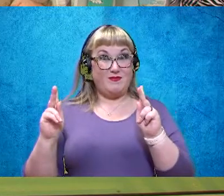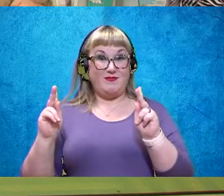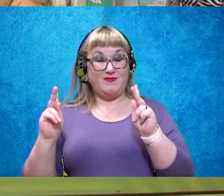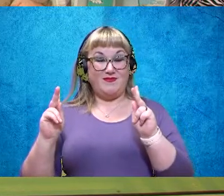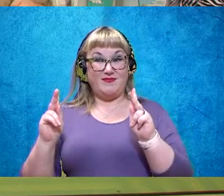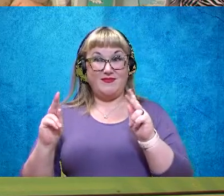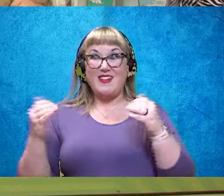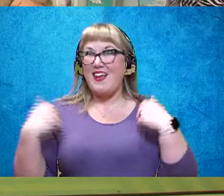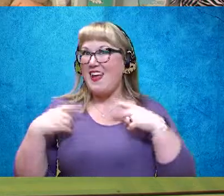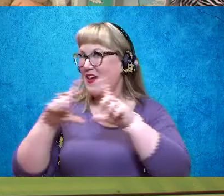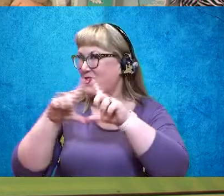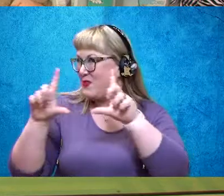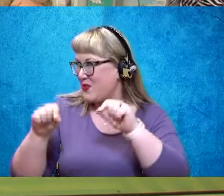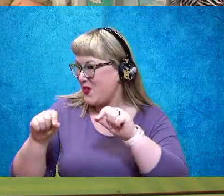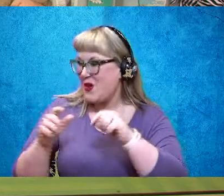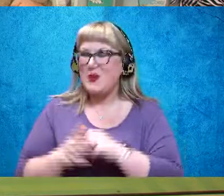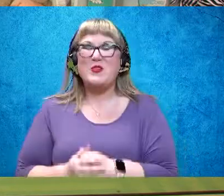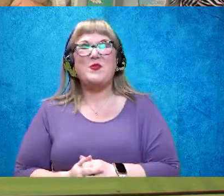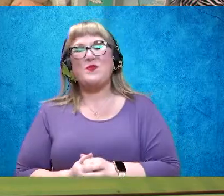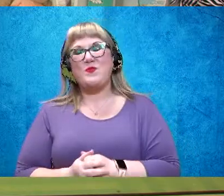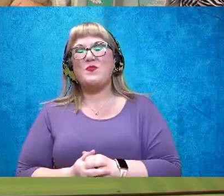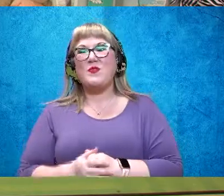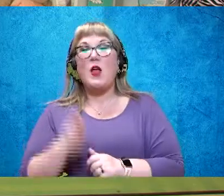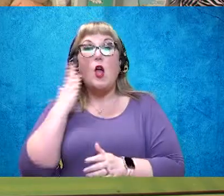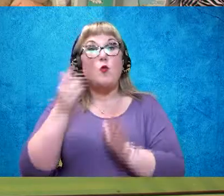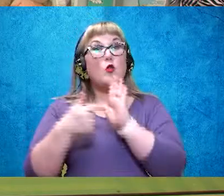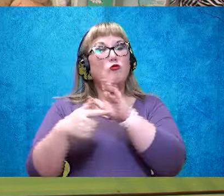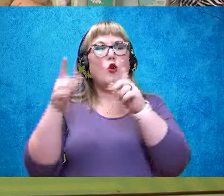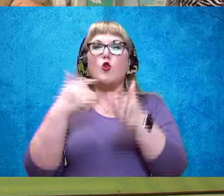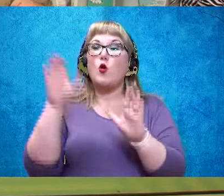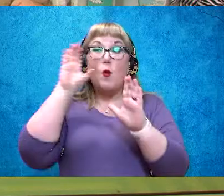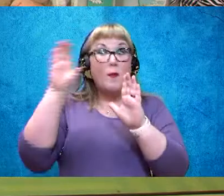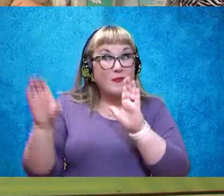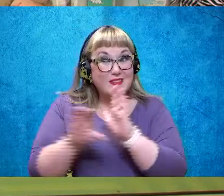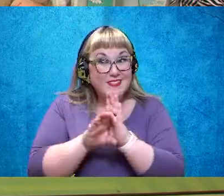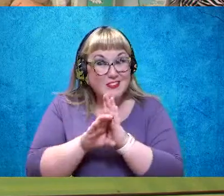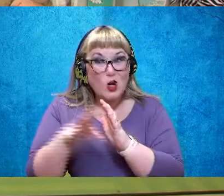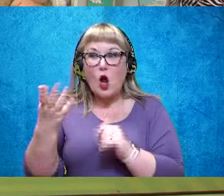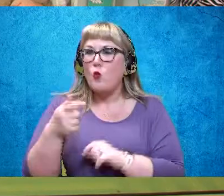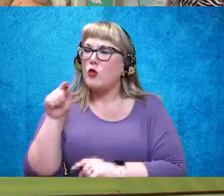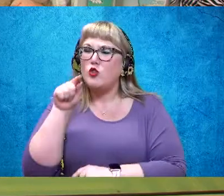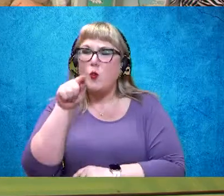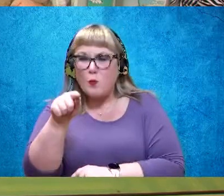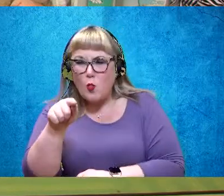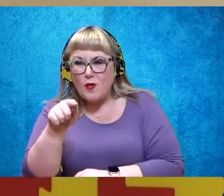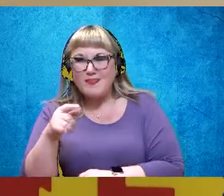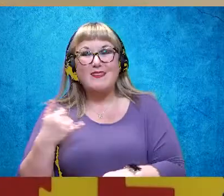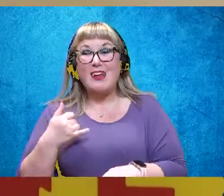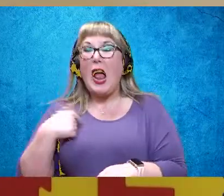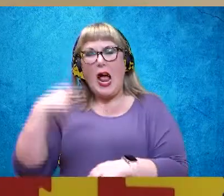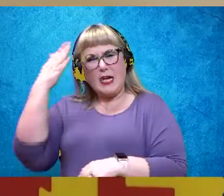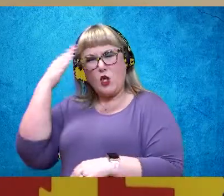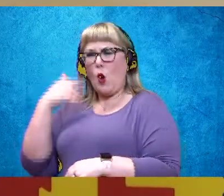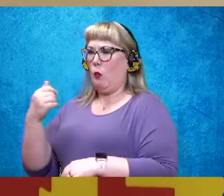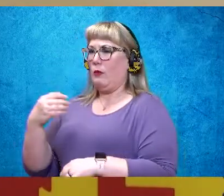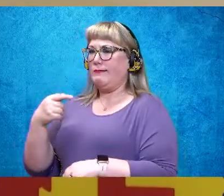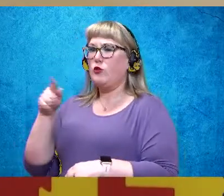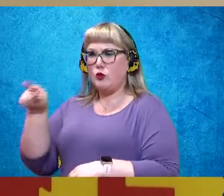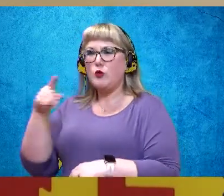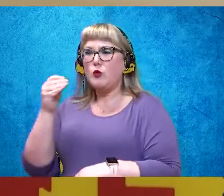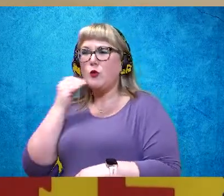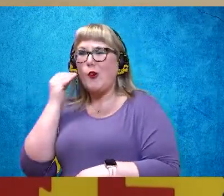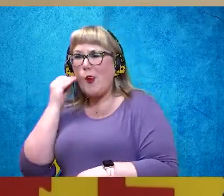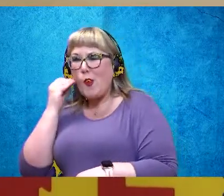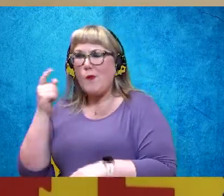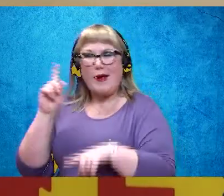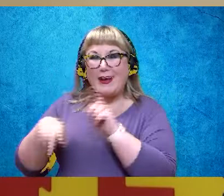I've got some cards for you. I'm going to show you a picture, and I want you to point. I know you're at home, and I can't see you, but you can see me. And when